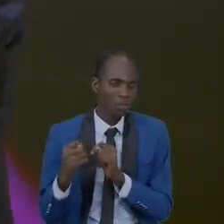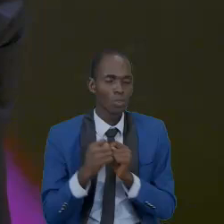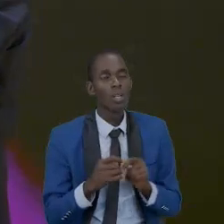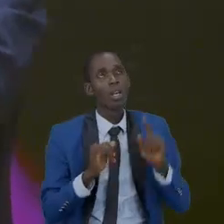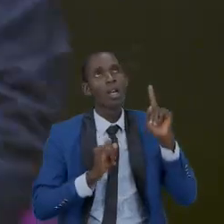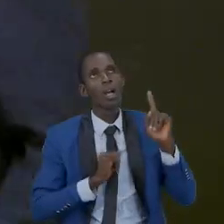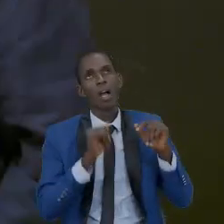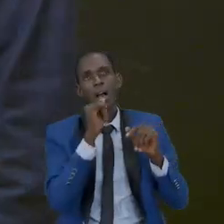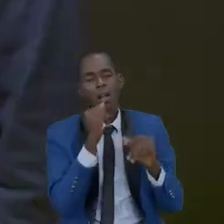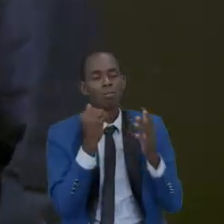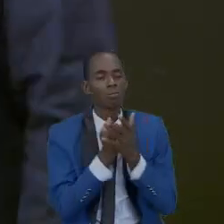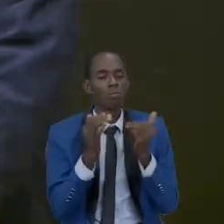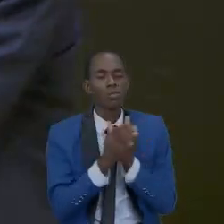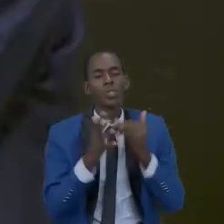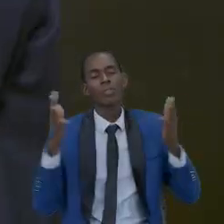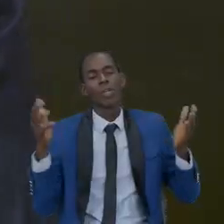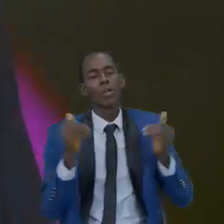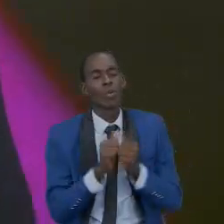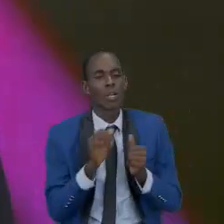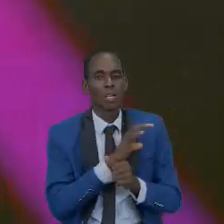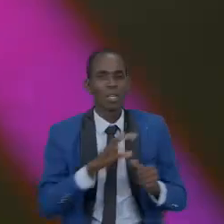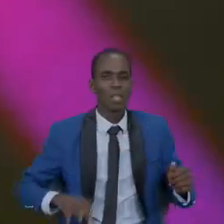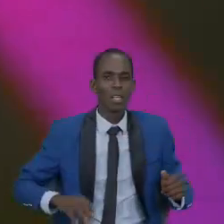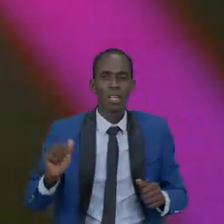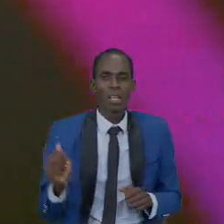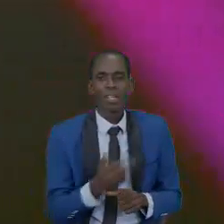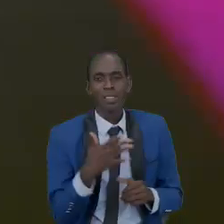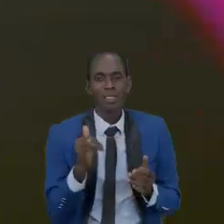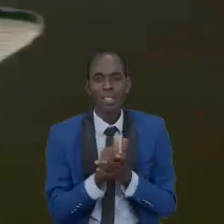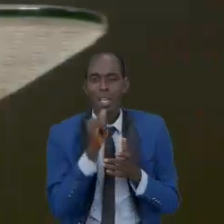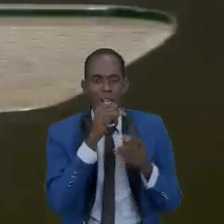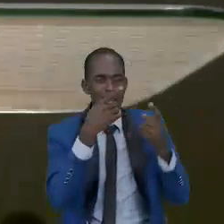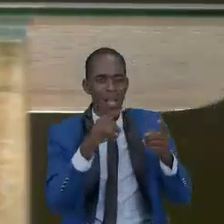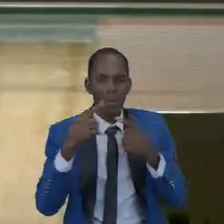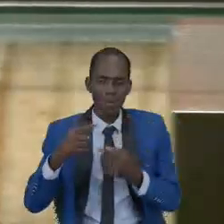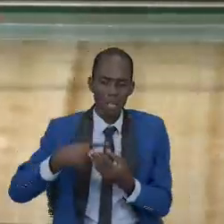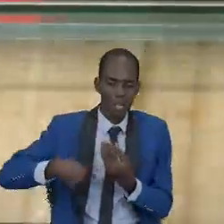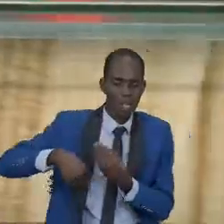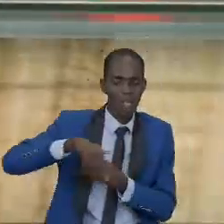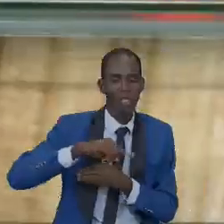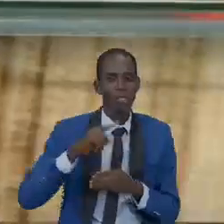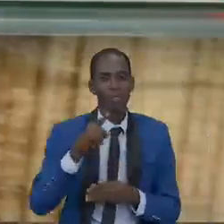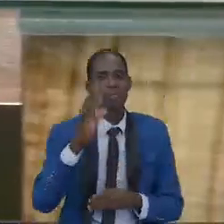am crucified with Christ. Anything happening around you, you remind yourself,